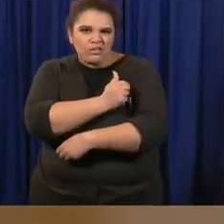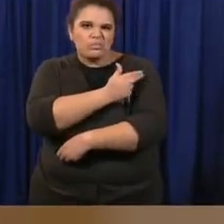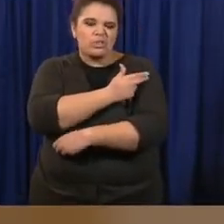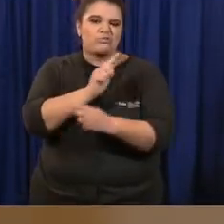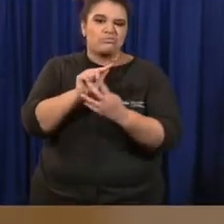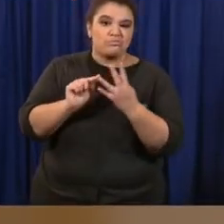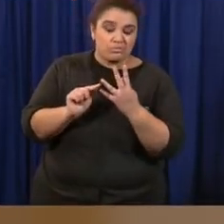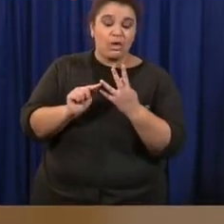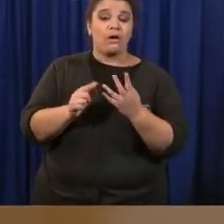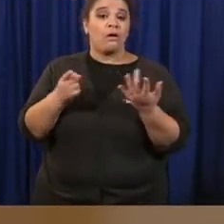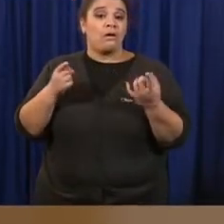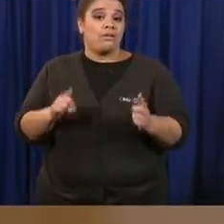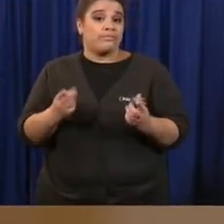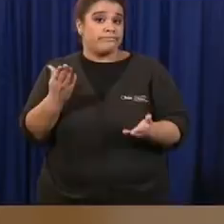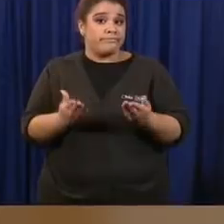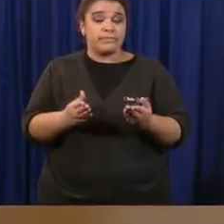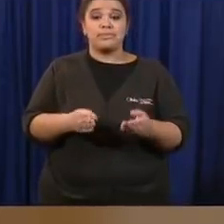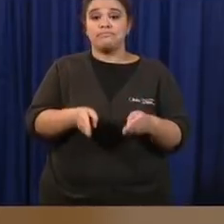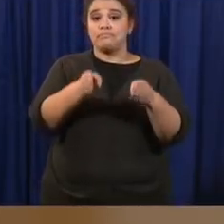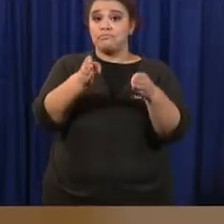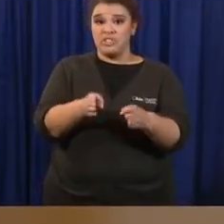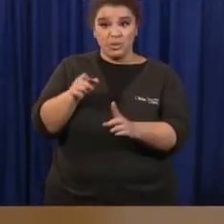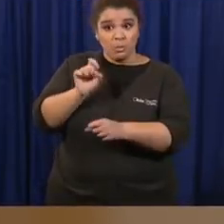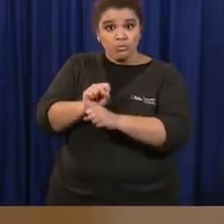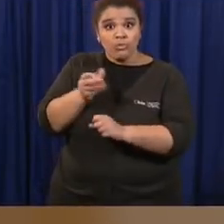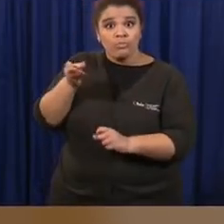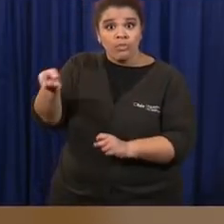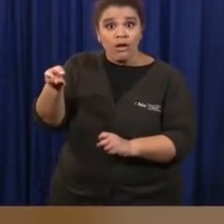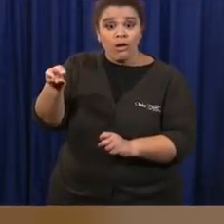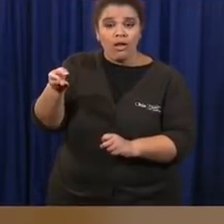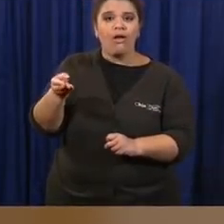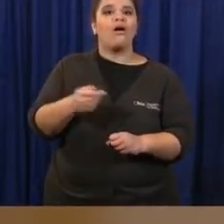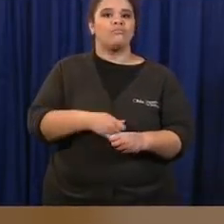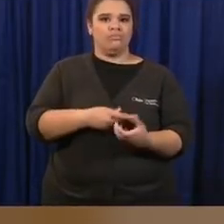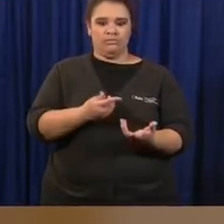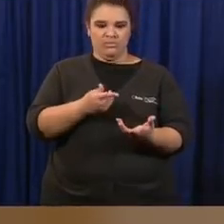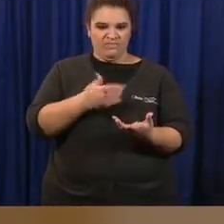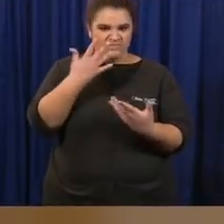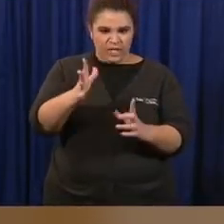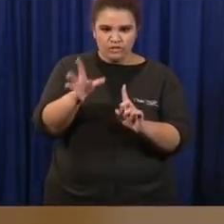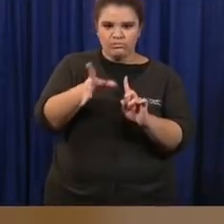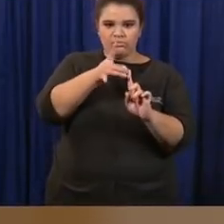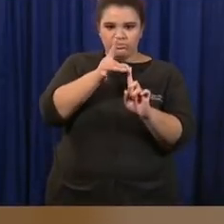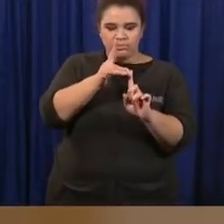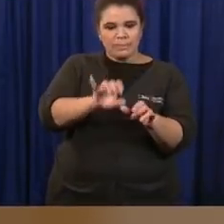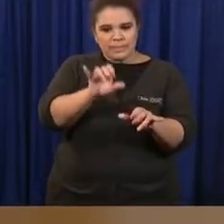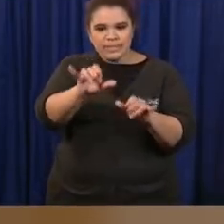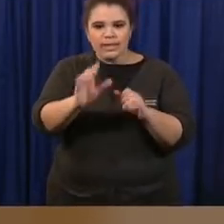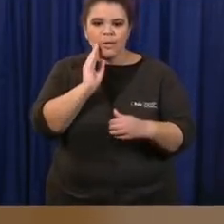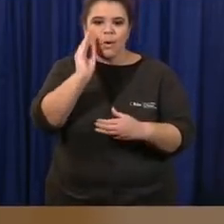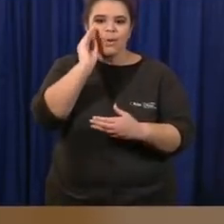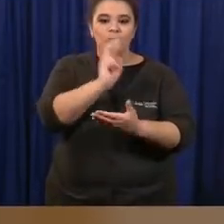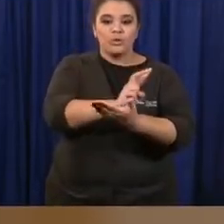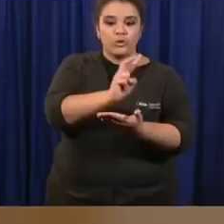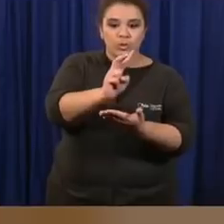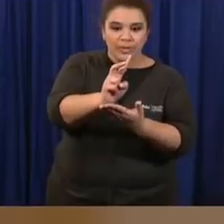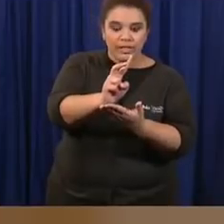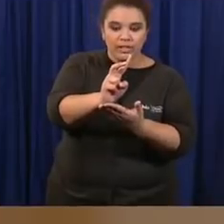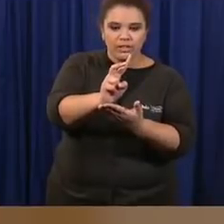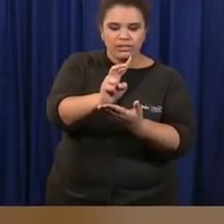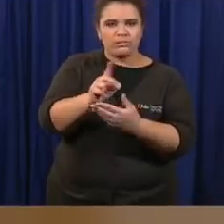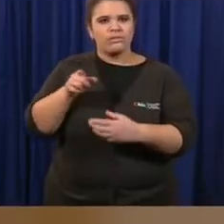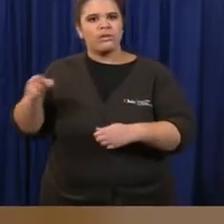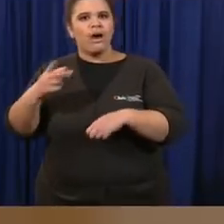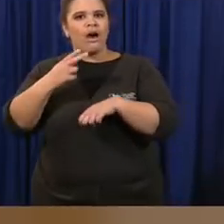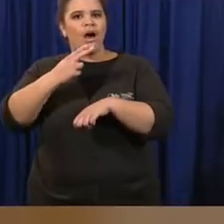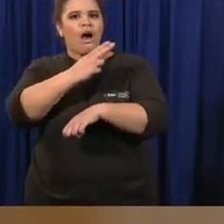weeks, quarantined for 2 weeks, but doesn't have a test to prove that they are no longer contagious? When do we know they're not contagious? Right.